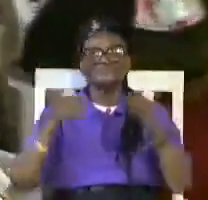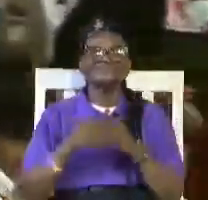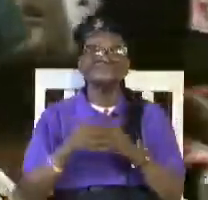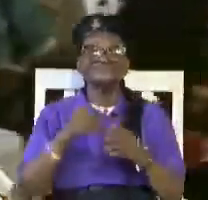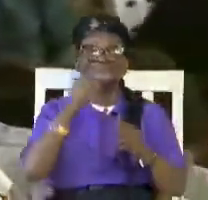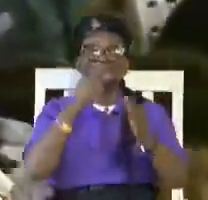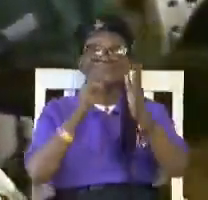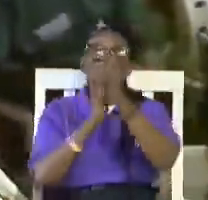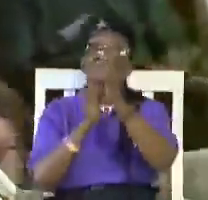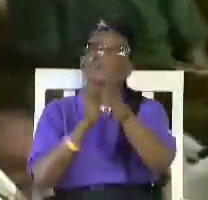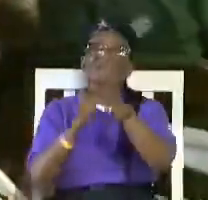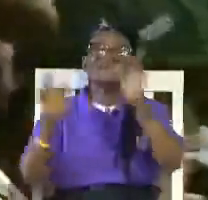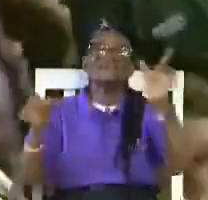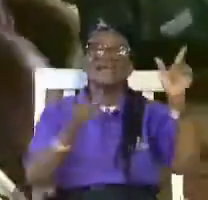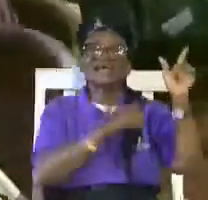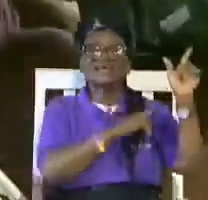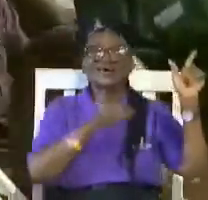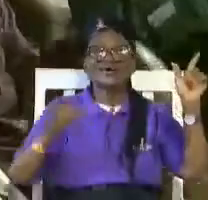Praise the Lord.